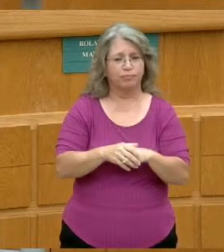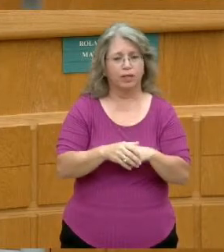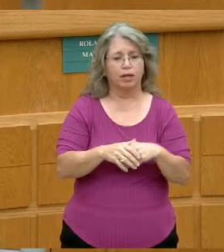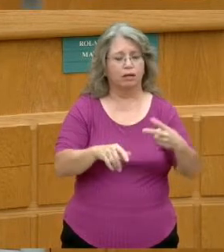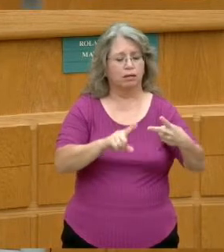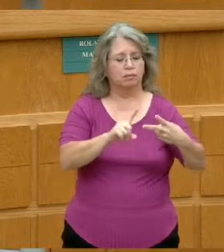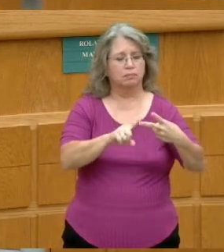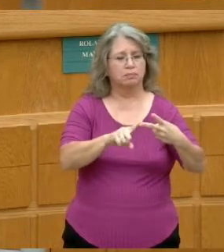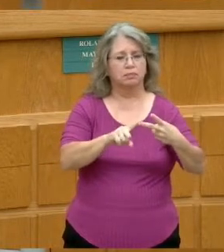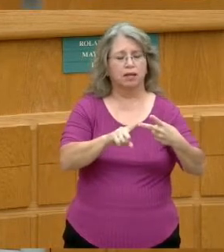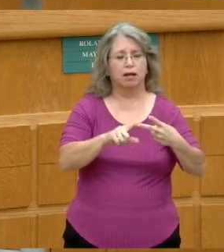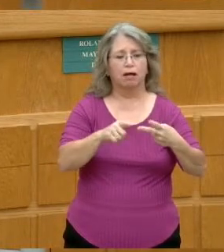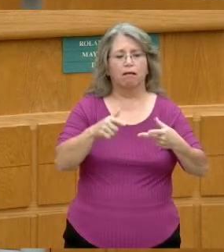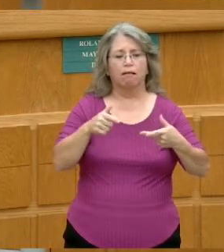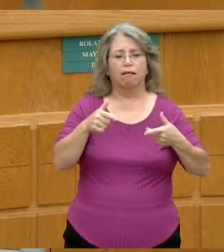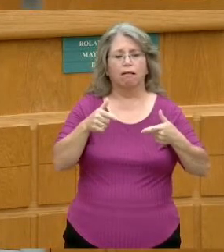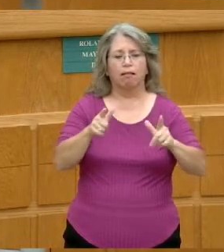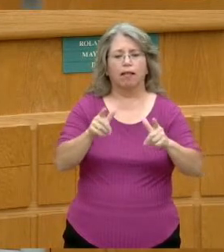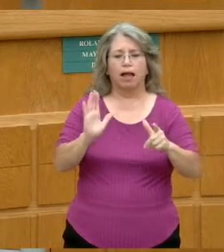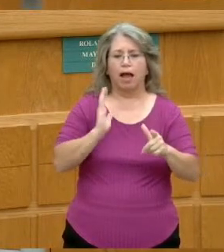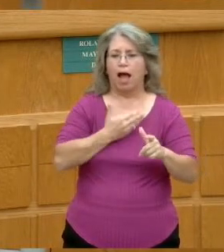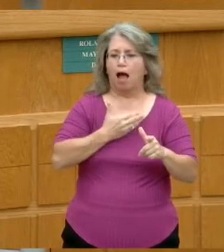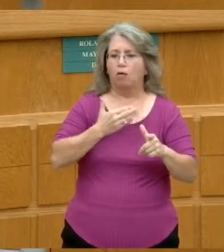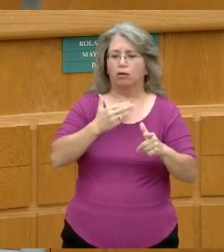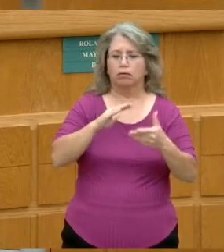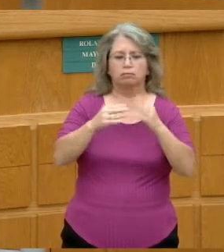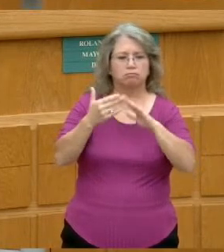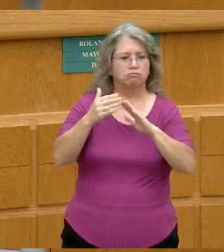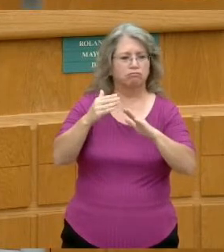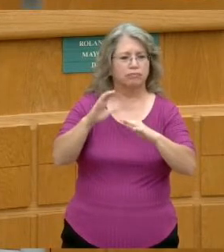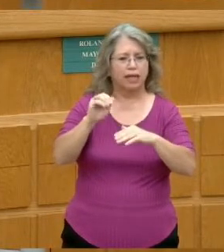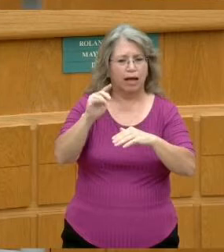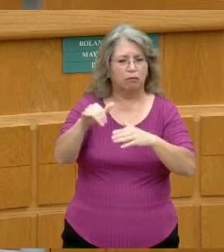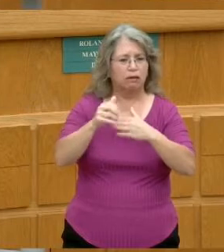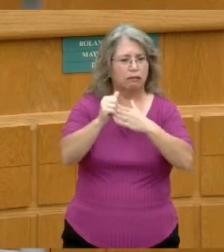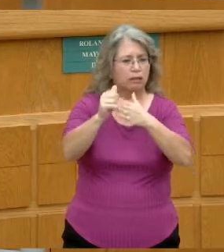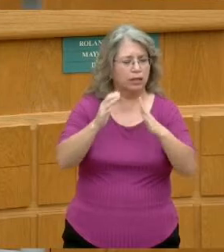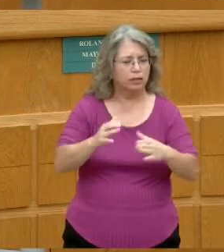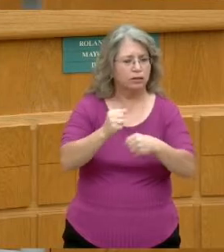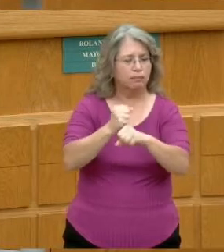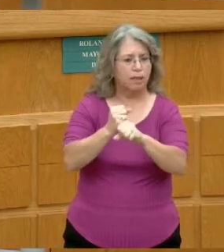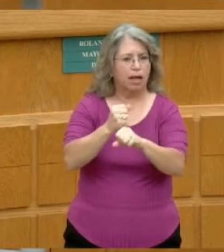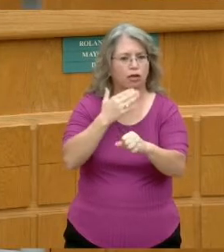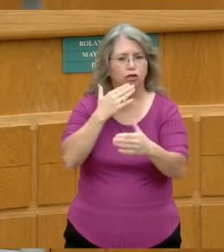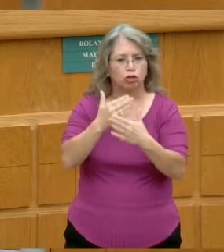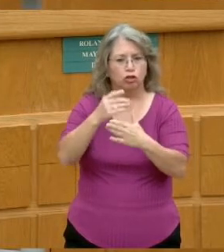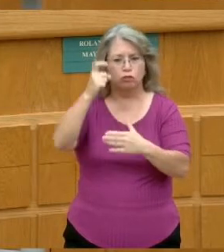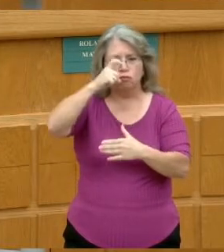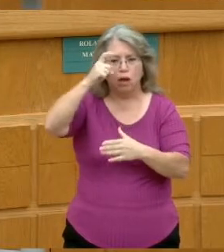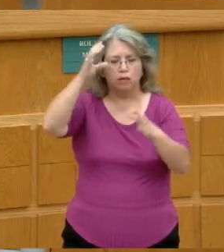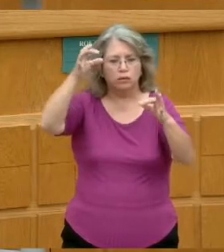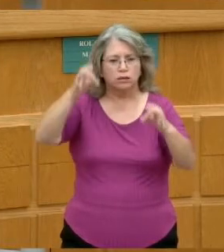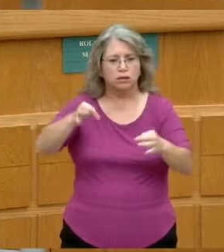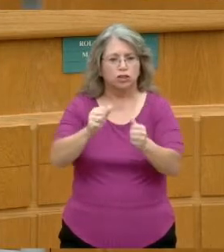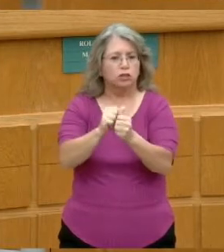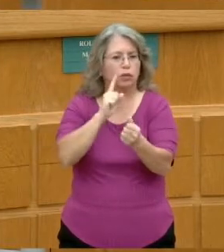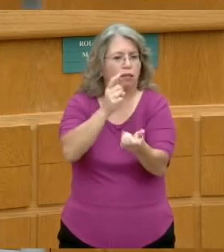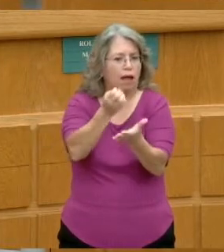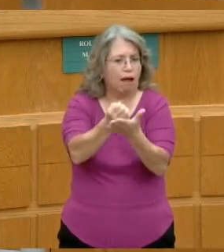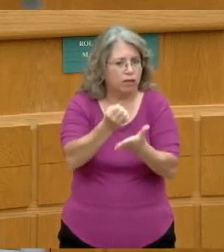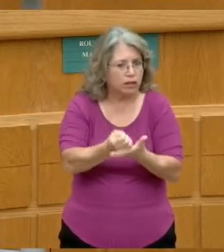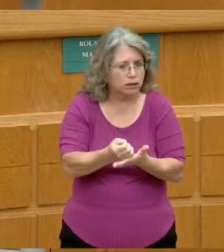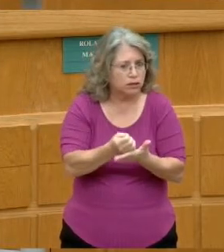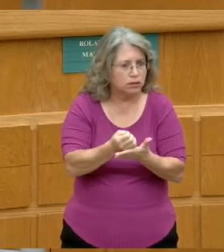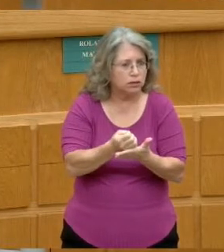evidence-based decision-making by our leaders so that we can all stay safe while also remaining as prosperous